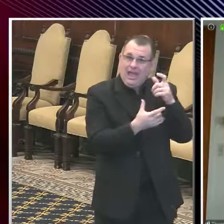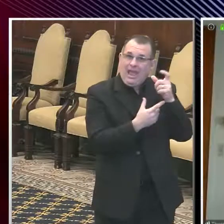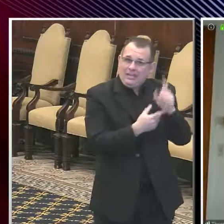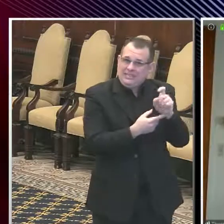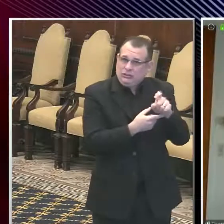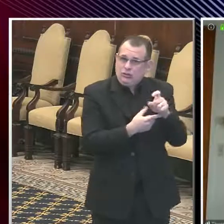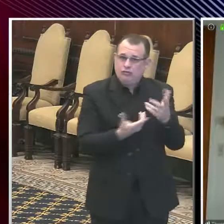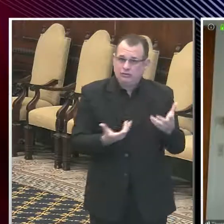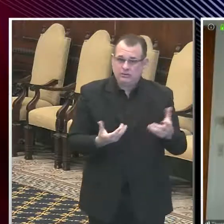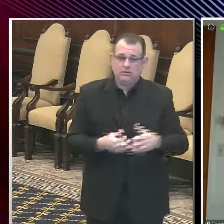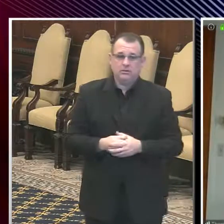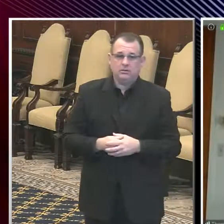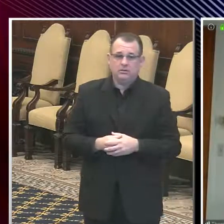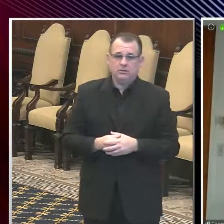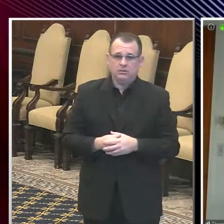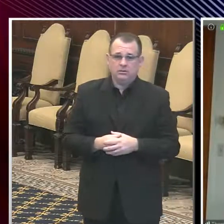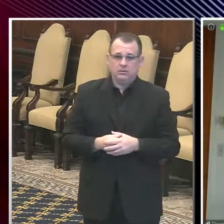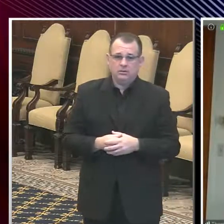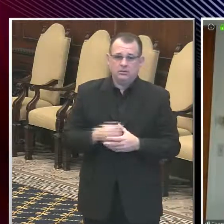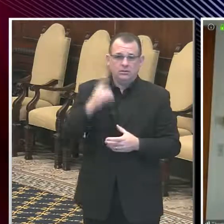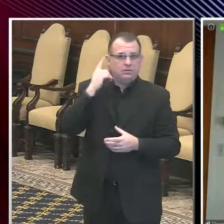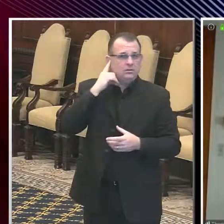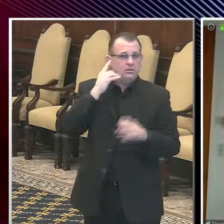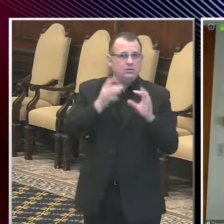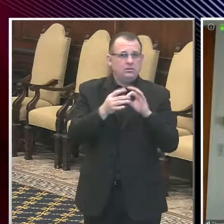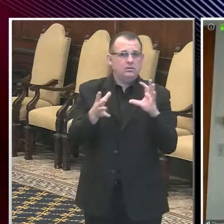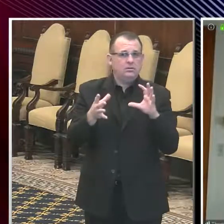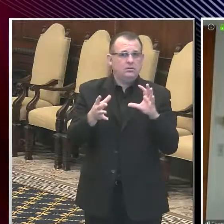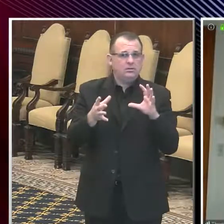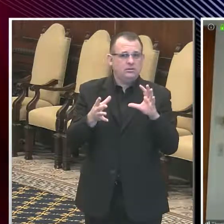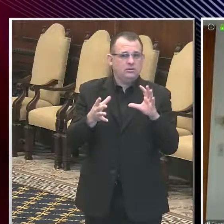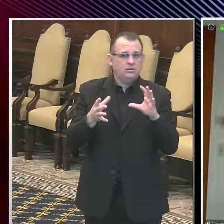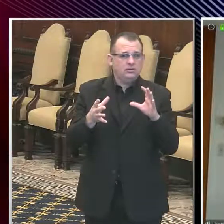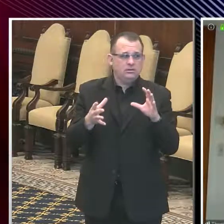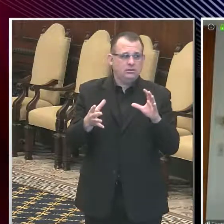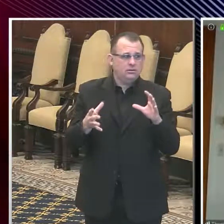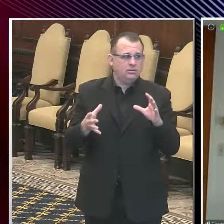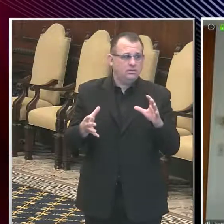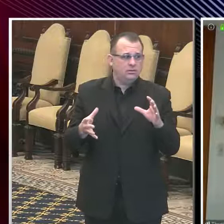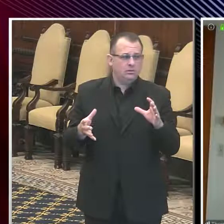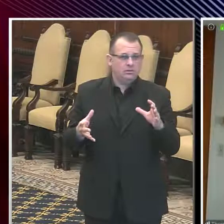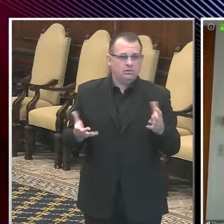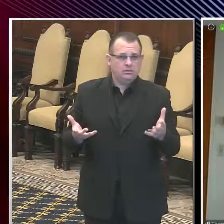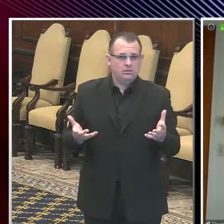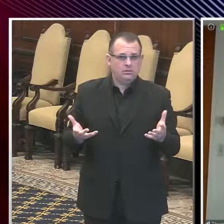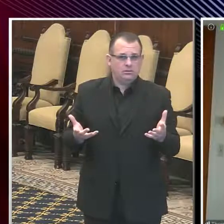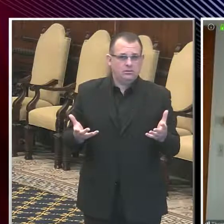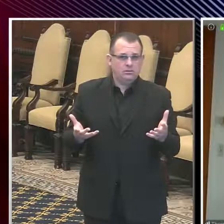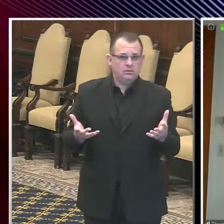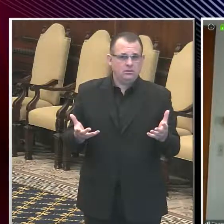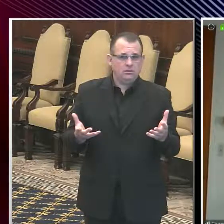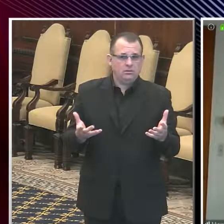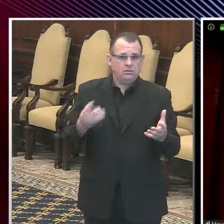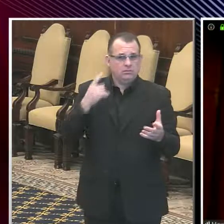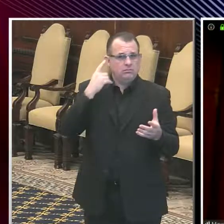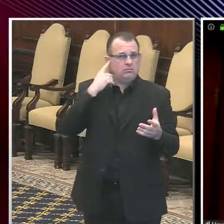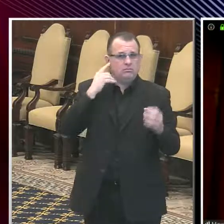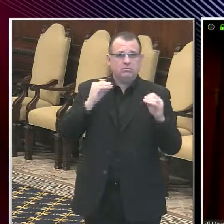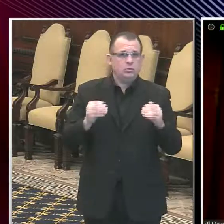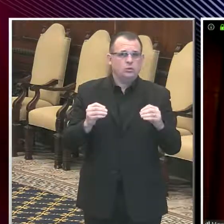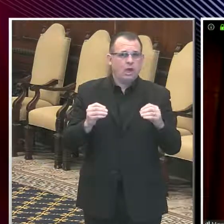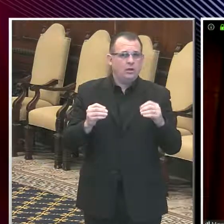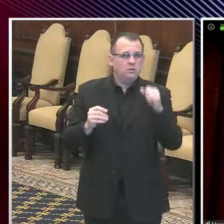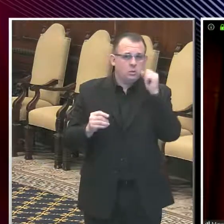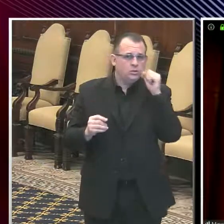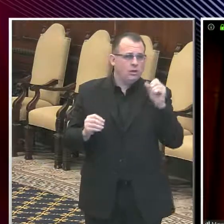It is possible that some aspects may have reopened without having that entire contact tracing in place. And the question is, if we